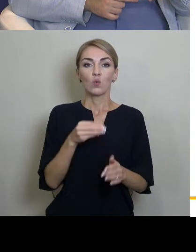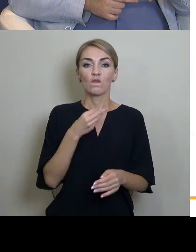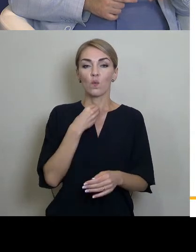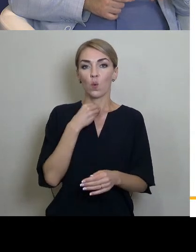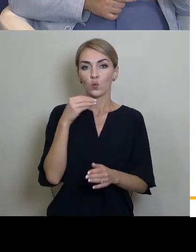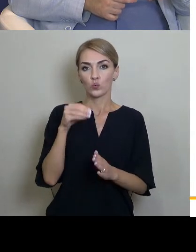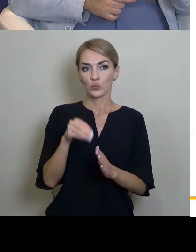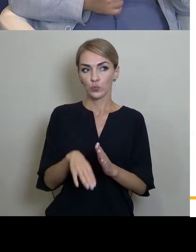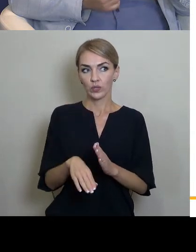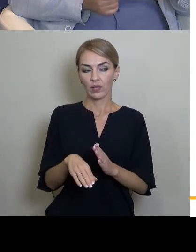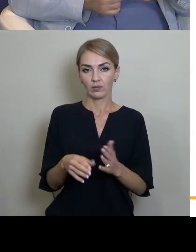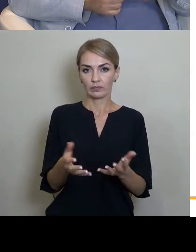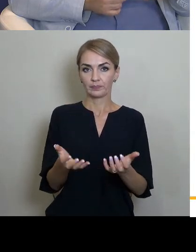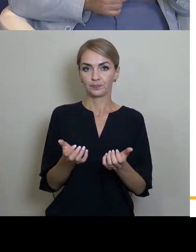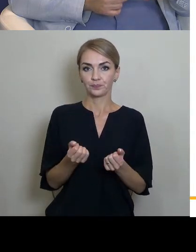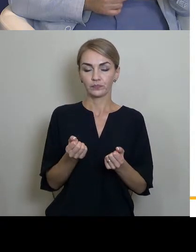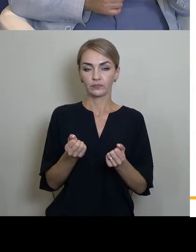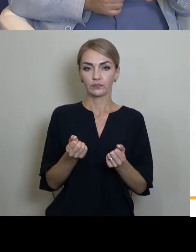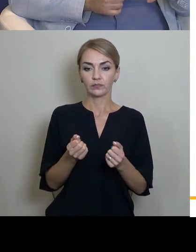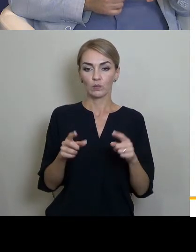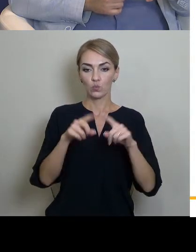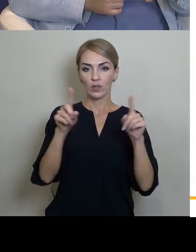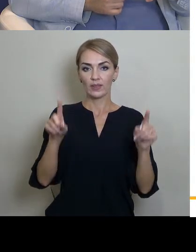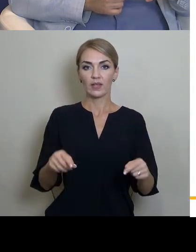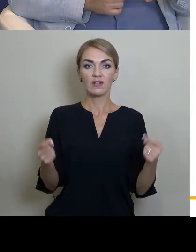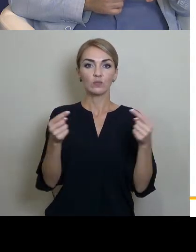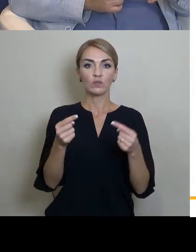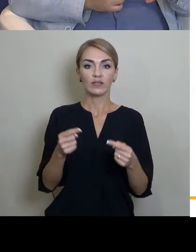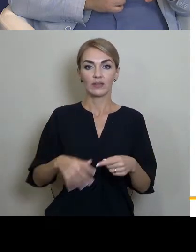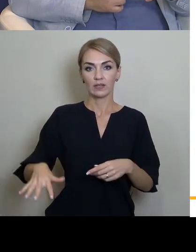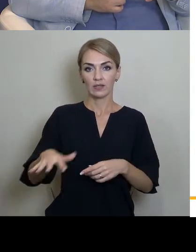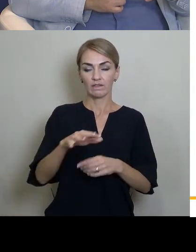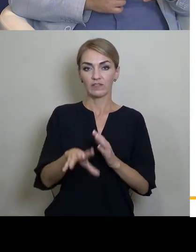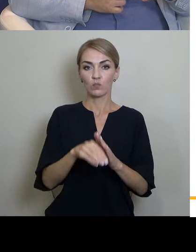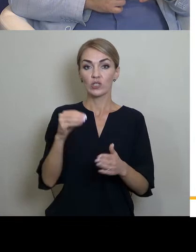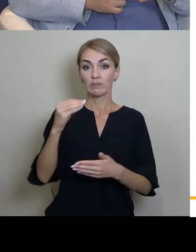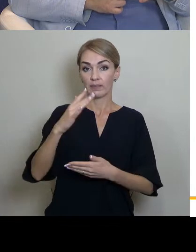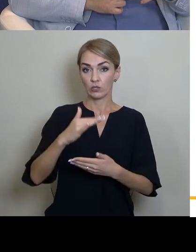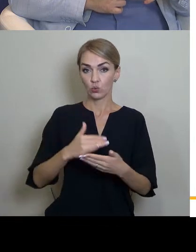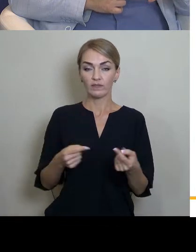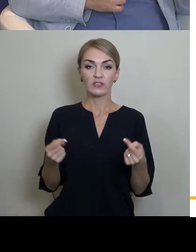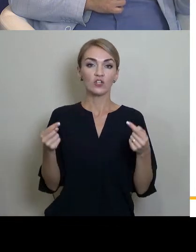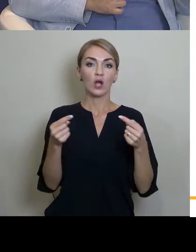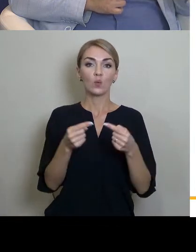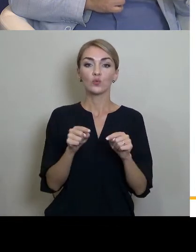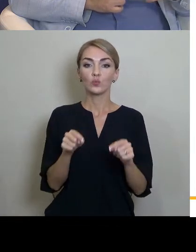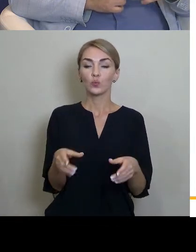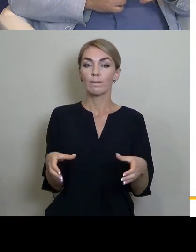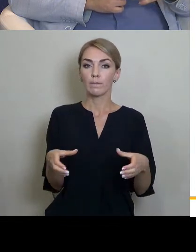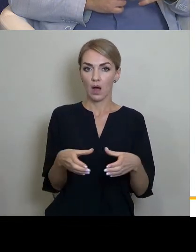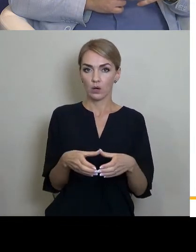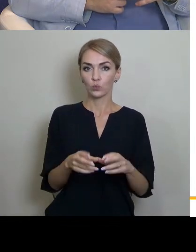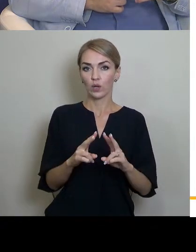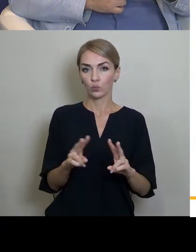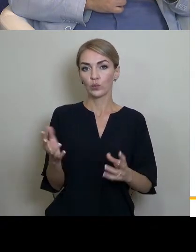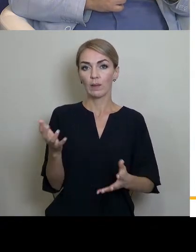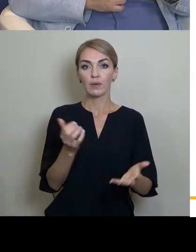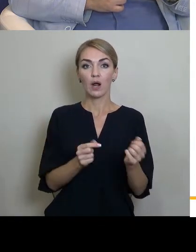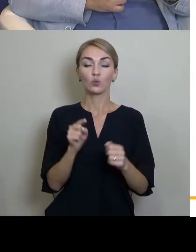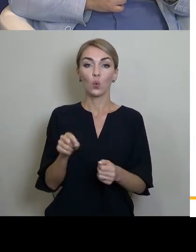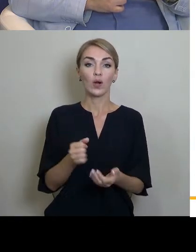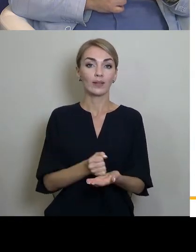voter then receives the ballots, and he or she votes for respective